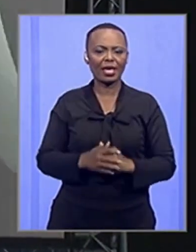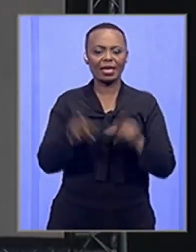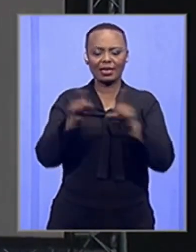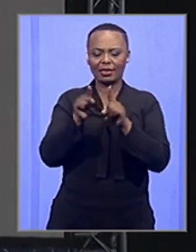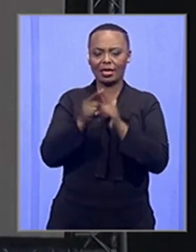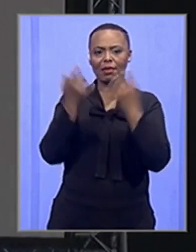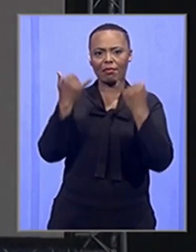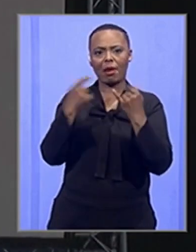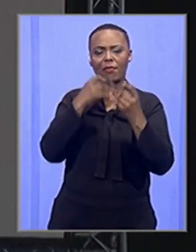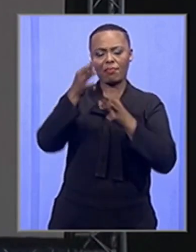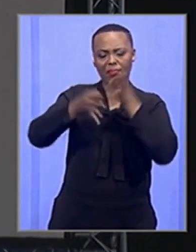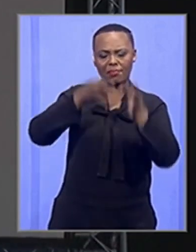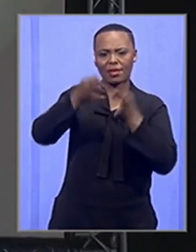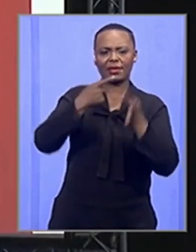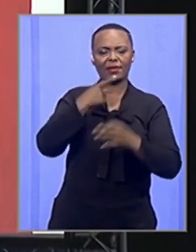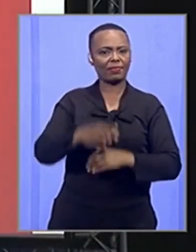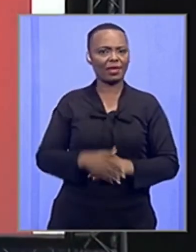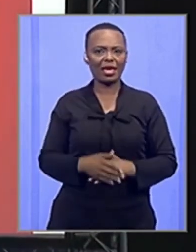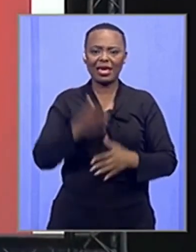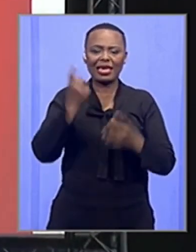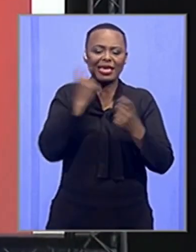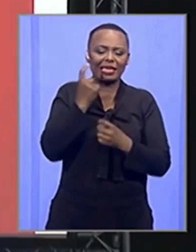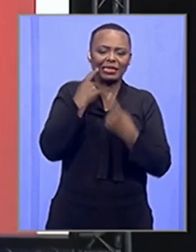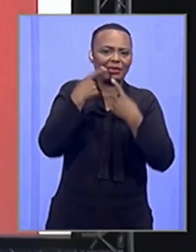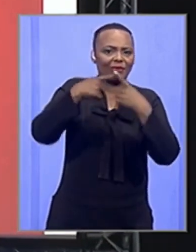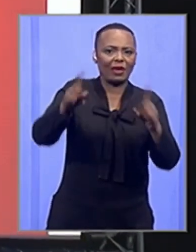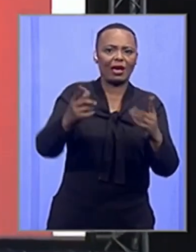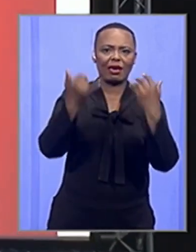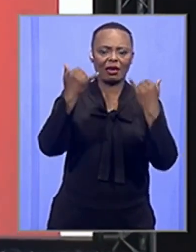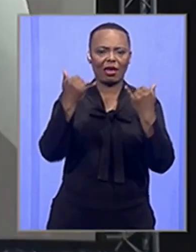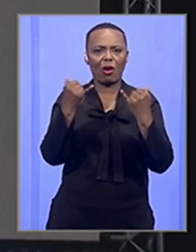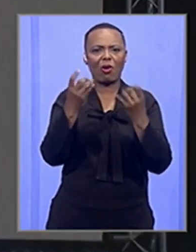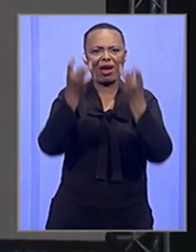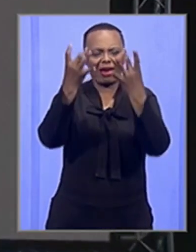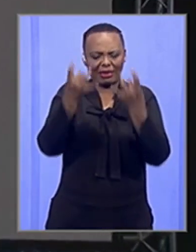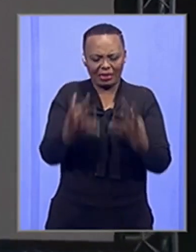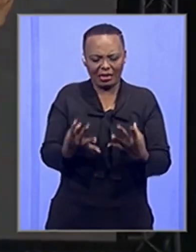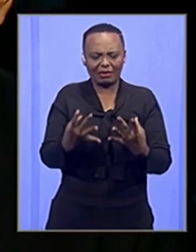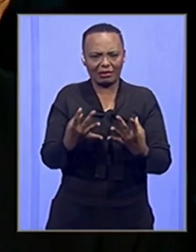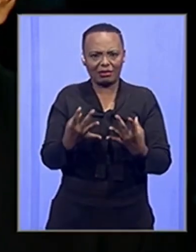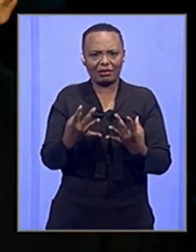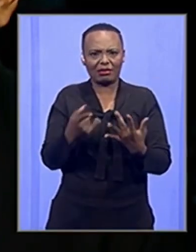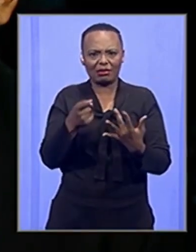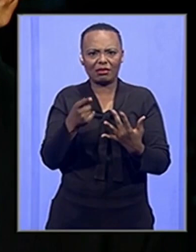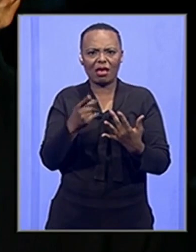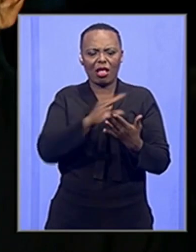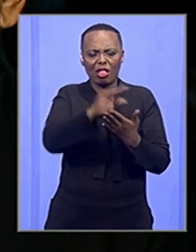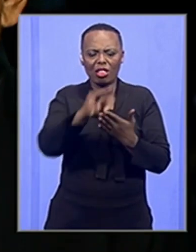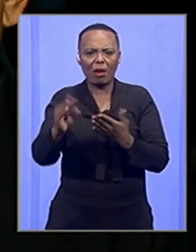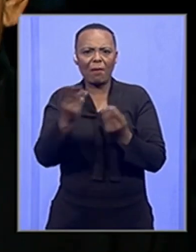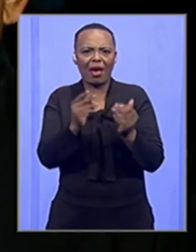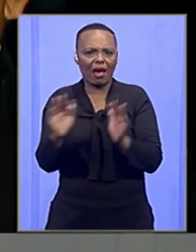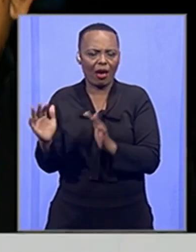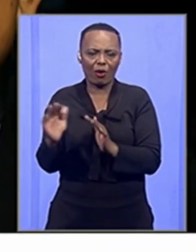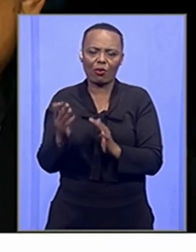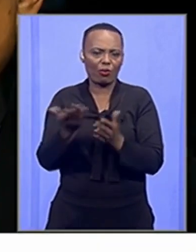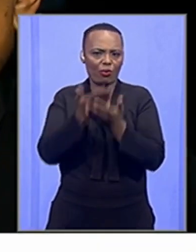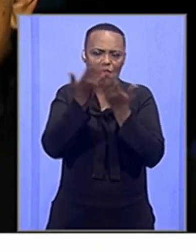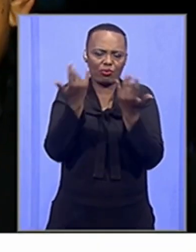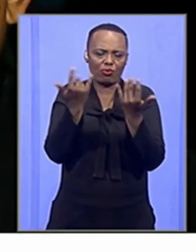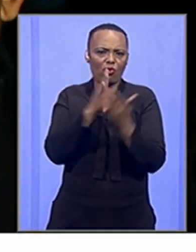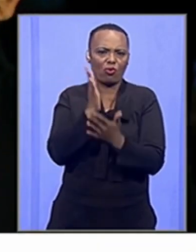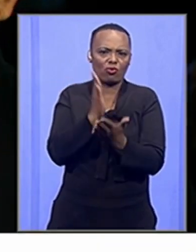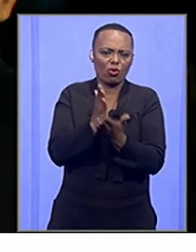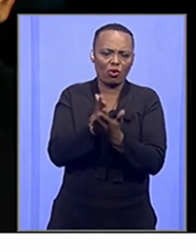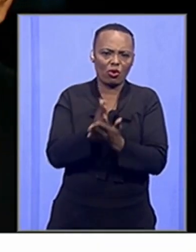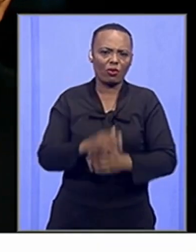Kgoro ba hlalositše gore ga go bonolo go aroganya dipalo tšeo di nepagetšego. I think what we want to do as Treasury when we